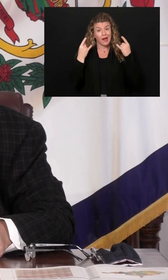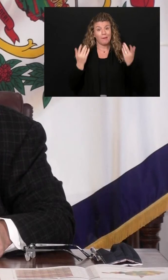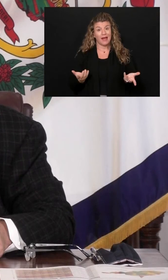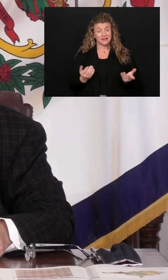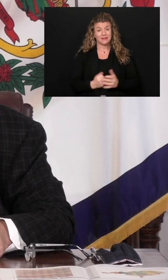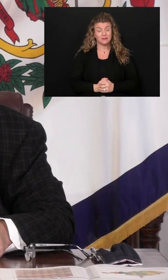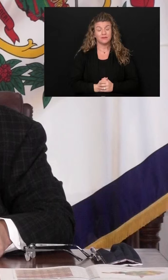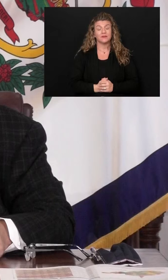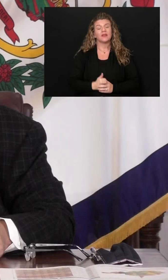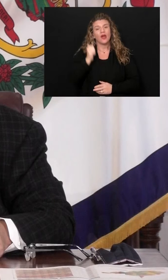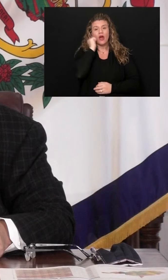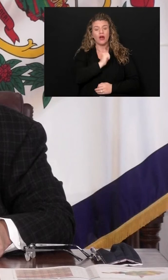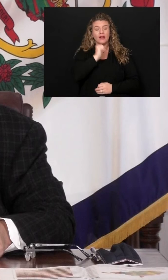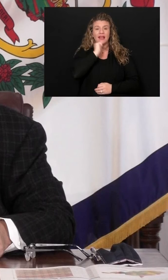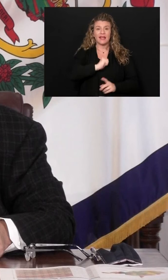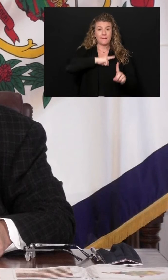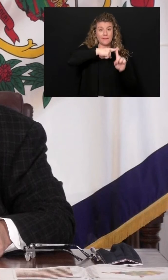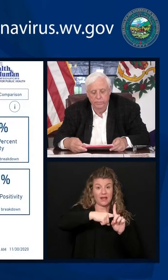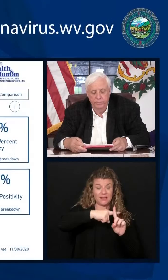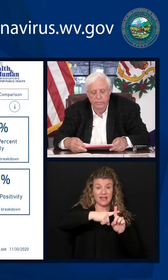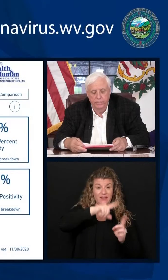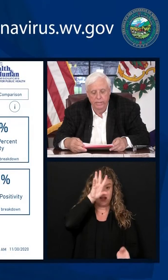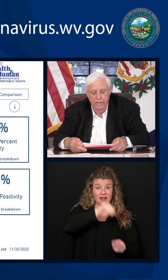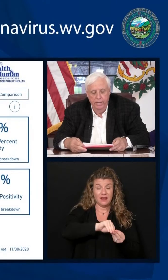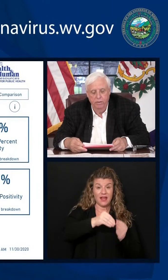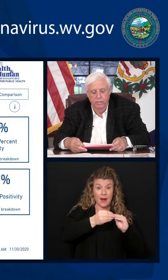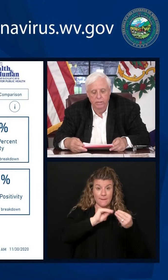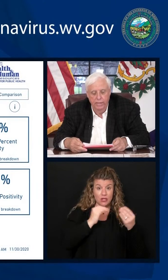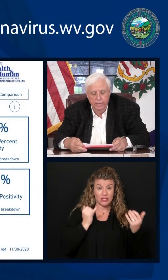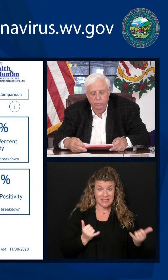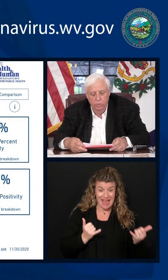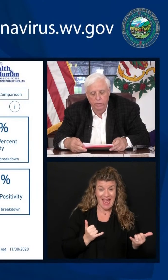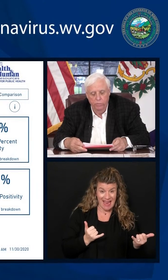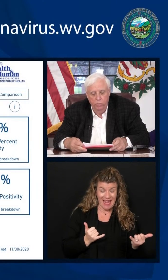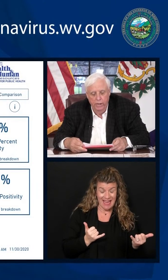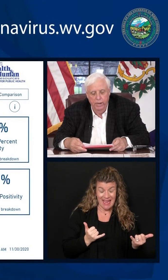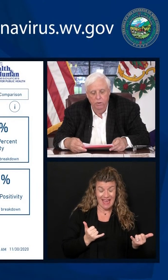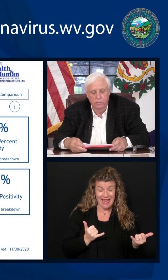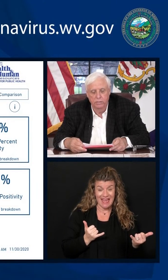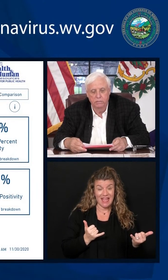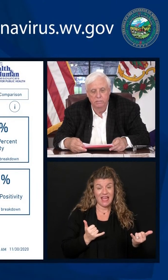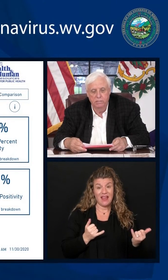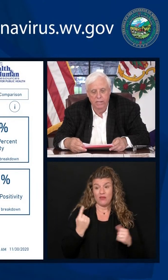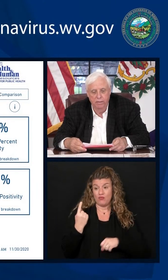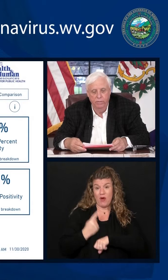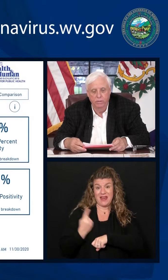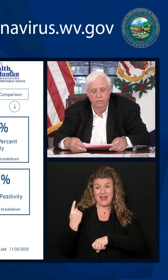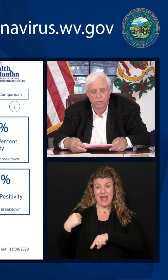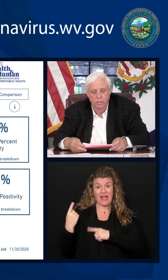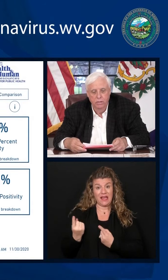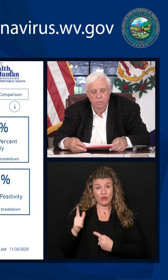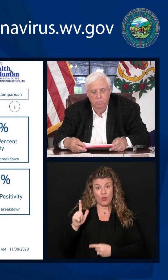Our daily positivity rate in the state of West Virginia now in the last 24 hours is